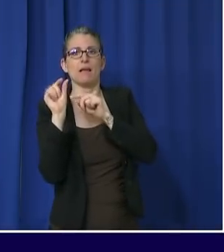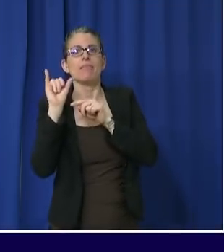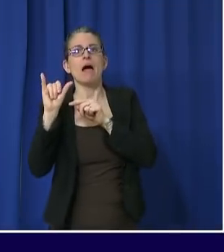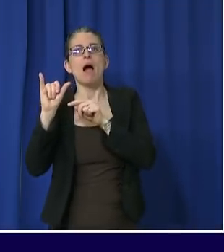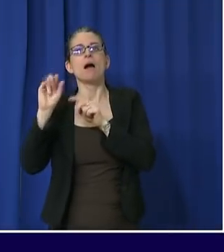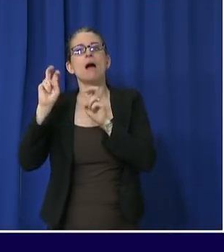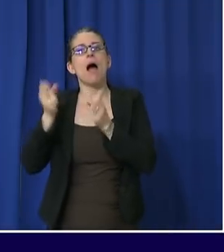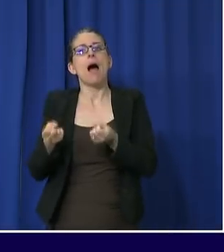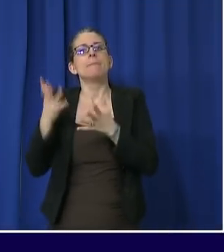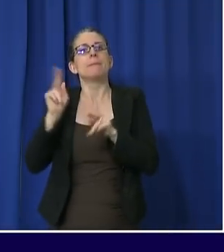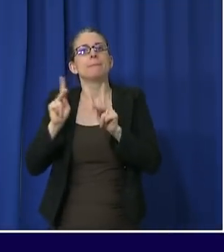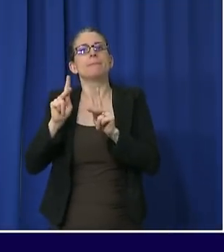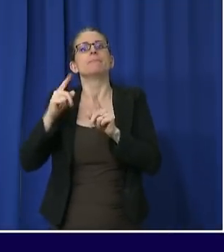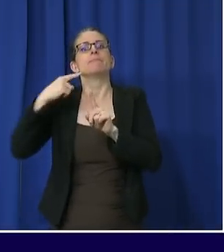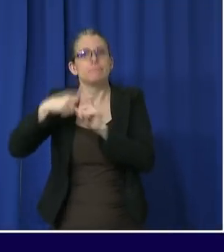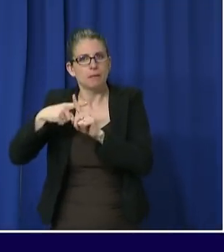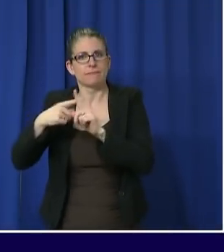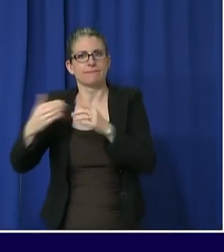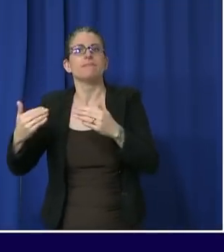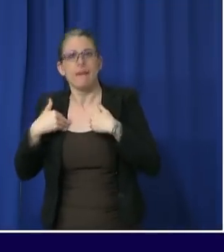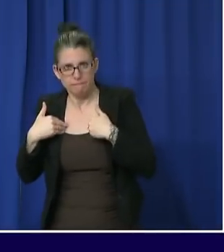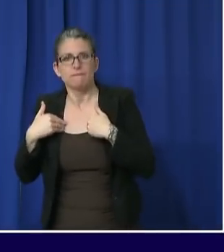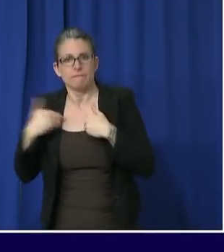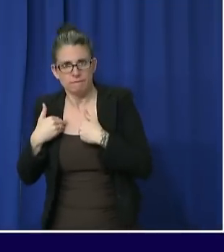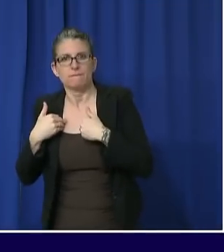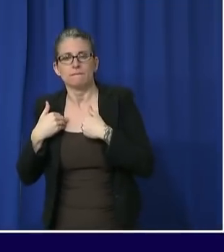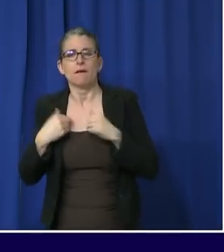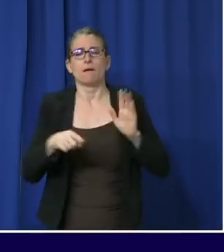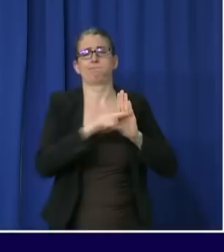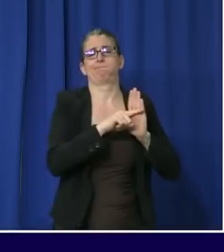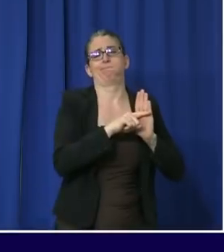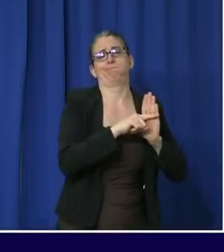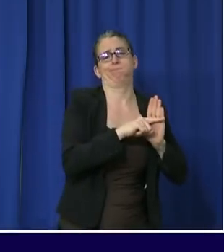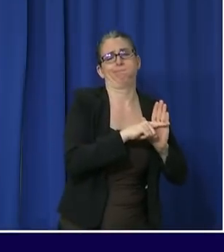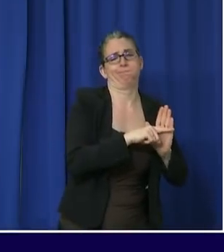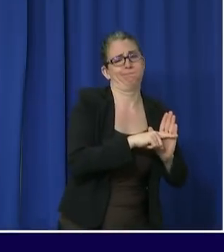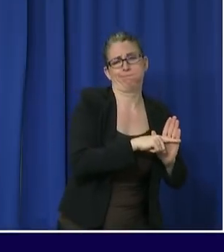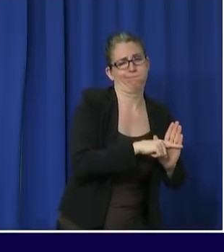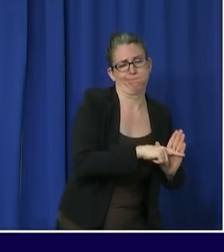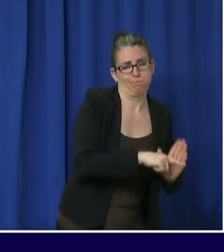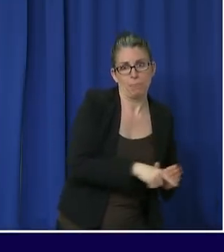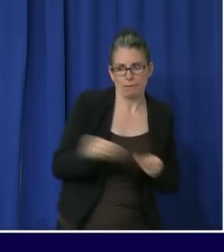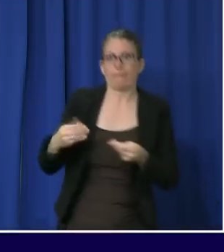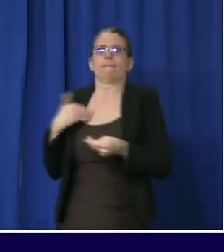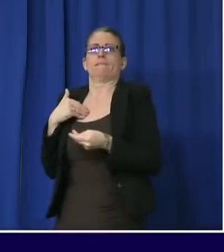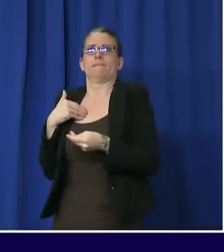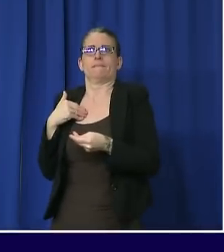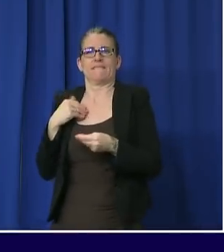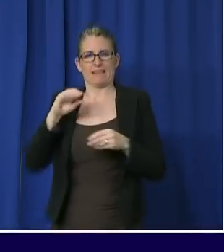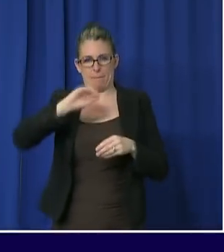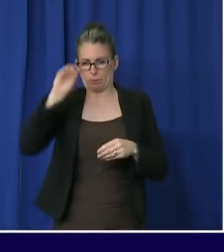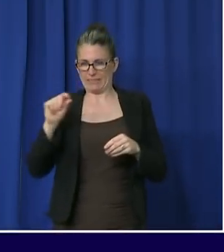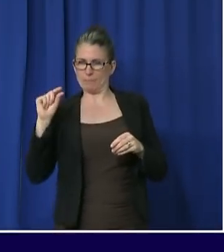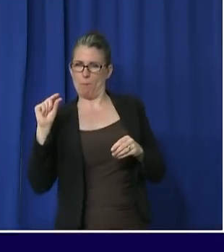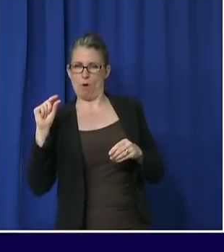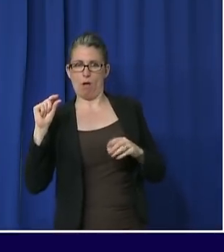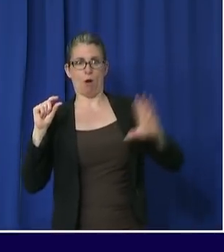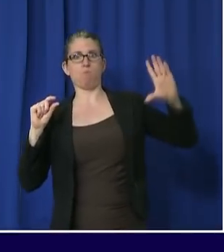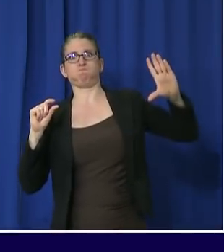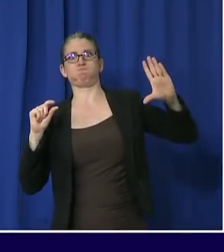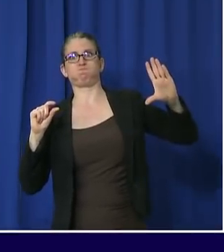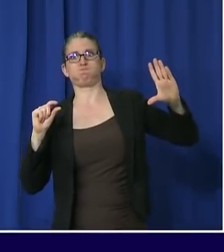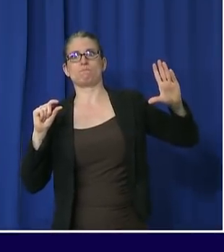we will see invariably might continue to go up, but so long as they are a function and being driven